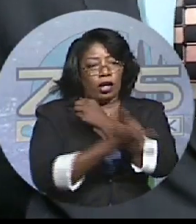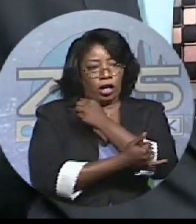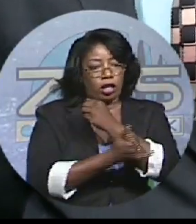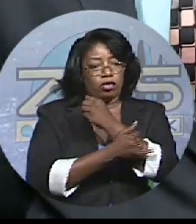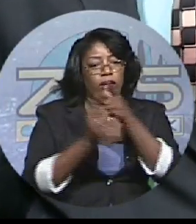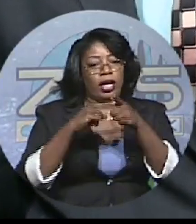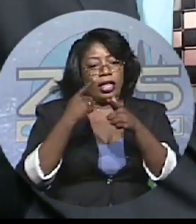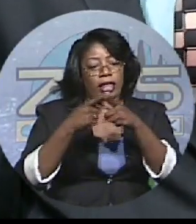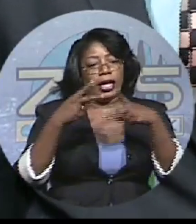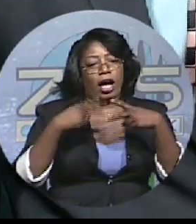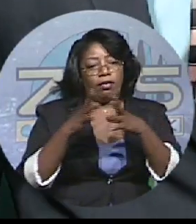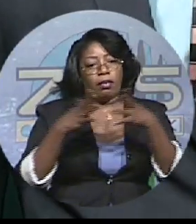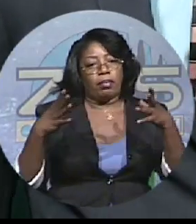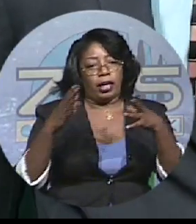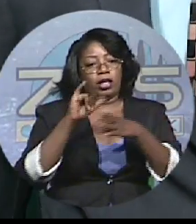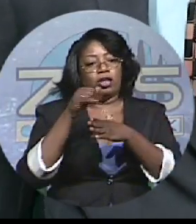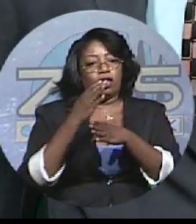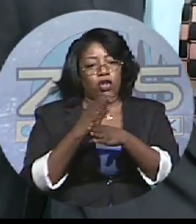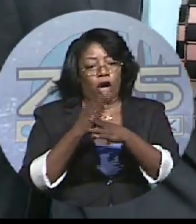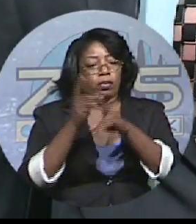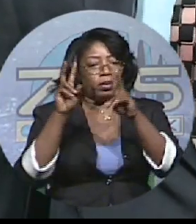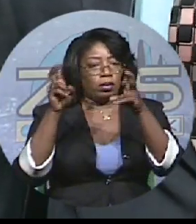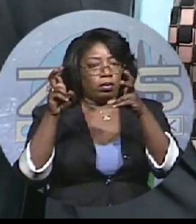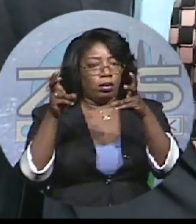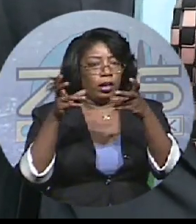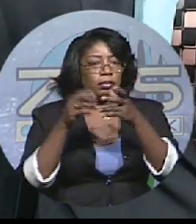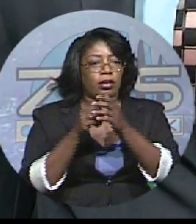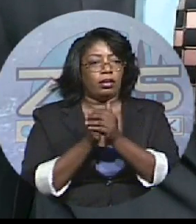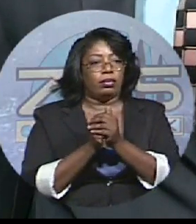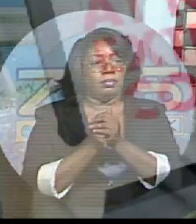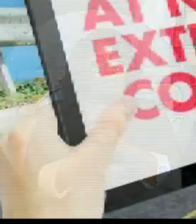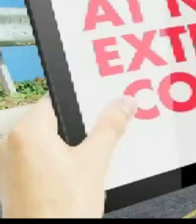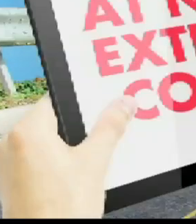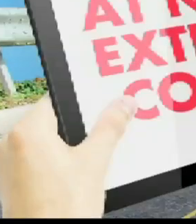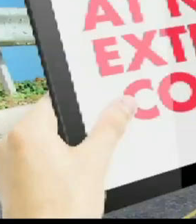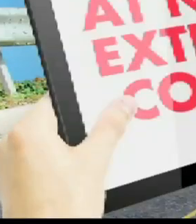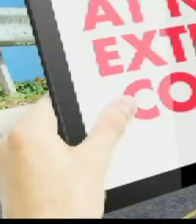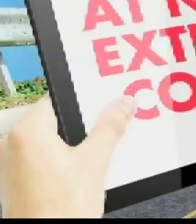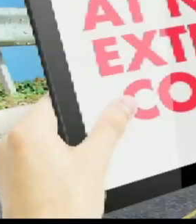positions with big titles. From the newsroom, I'm Jared Higgs.